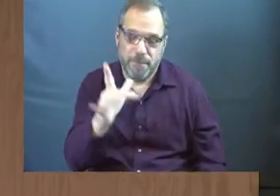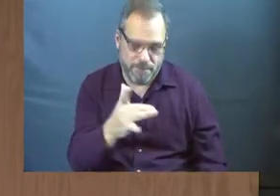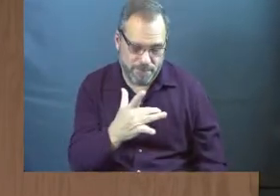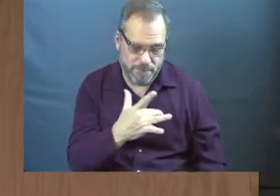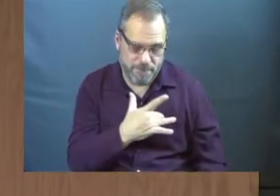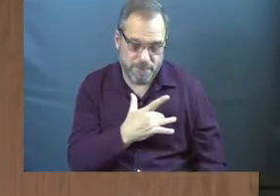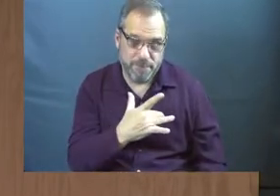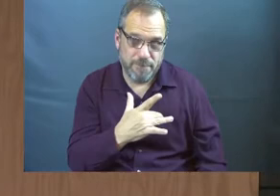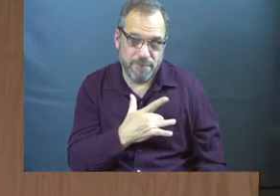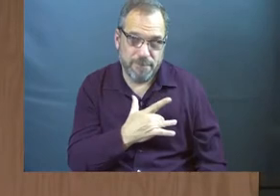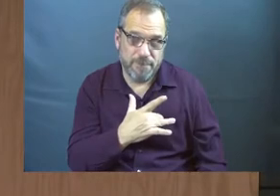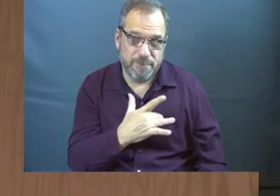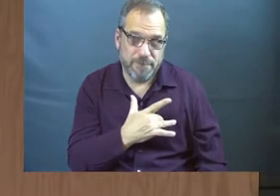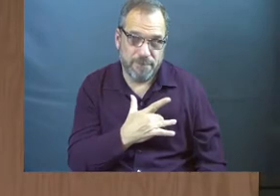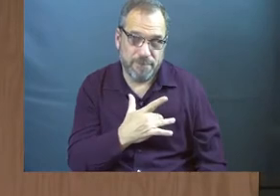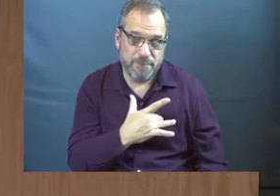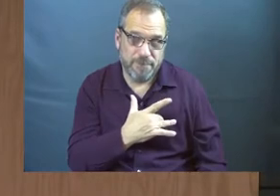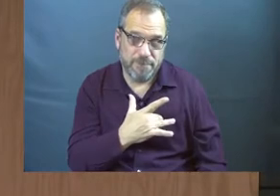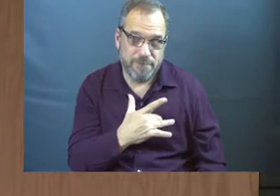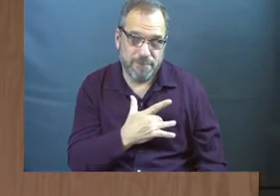He kept speaking to me still.